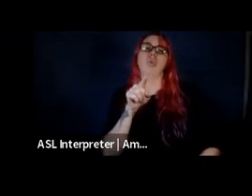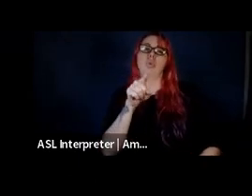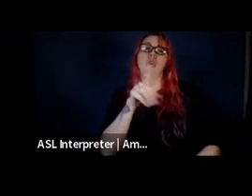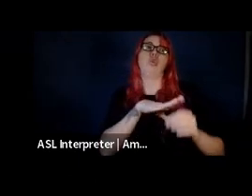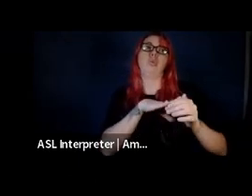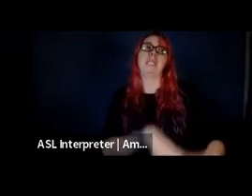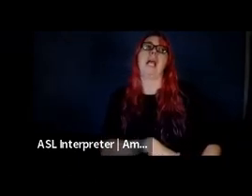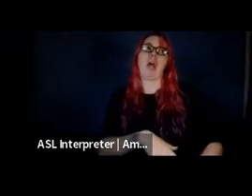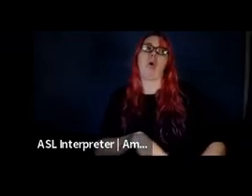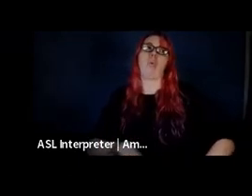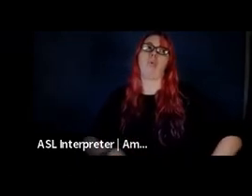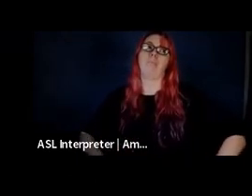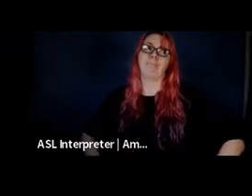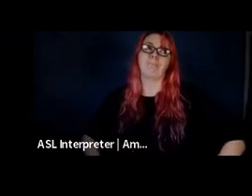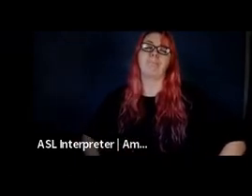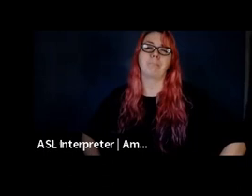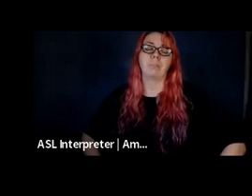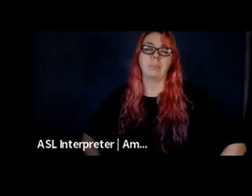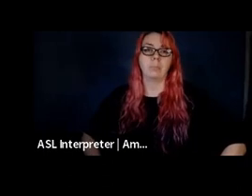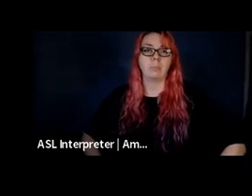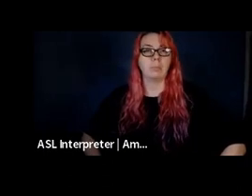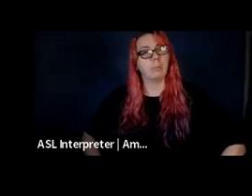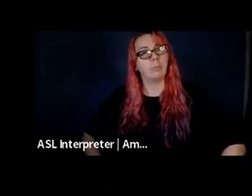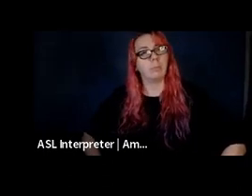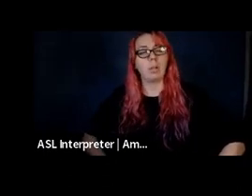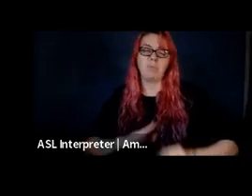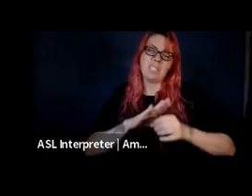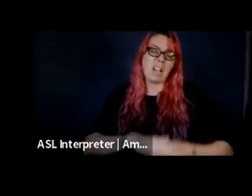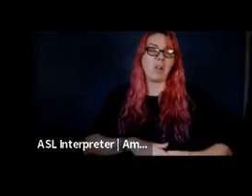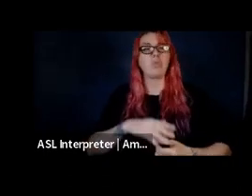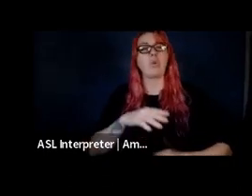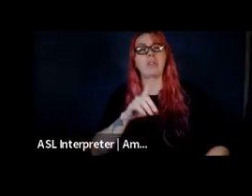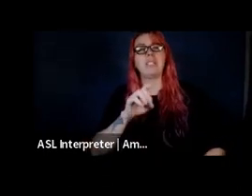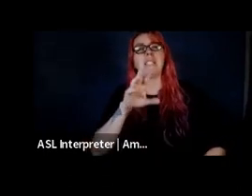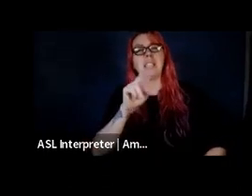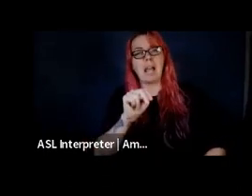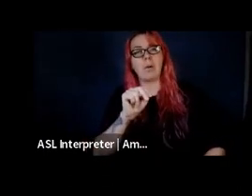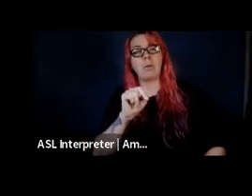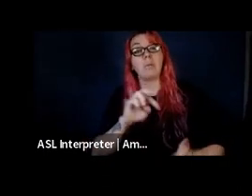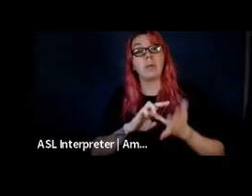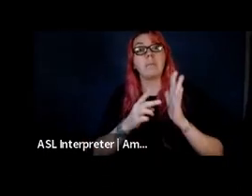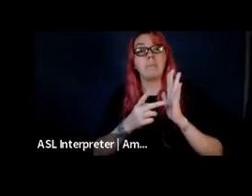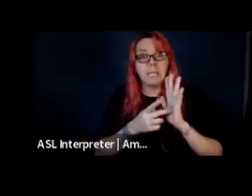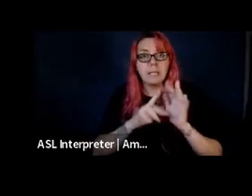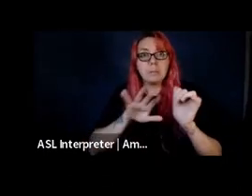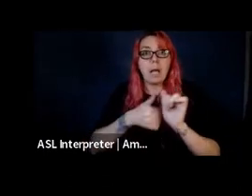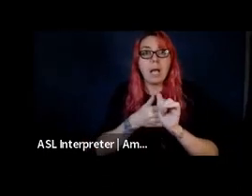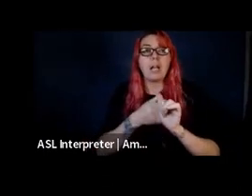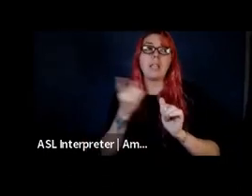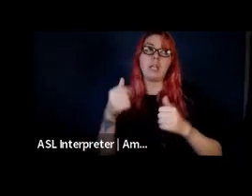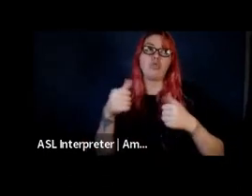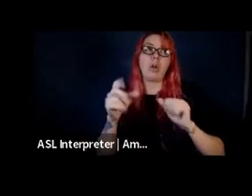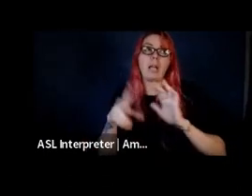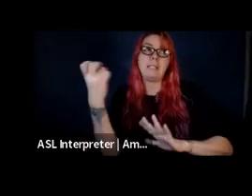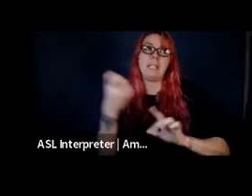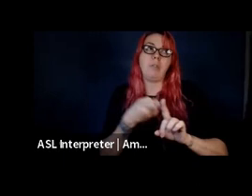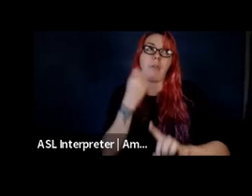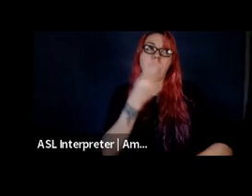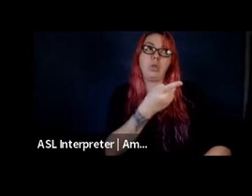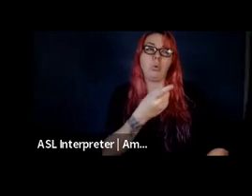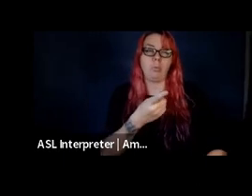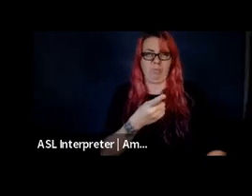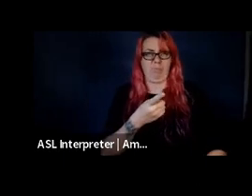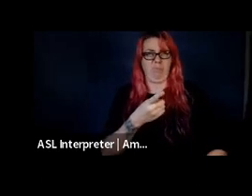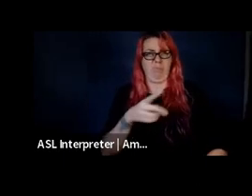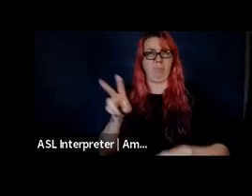people as somehow trying to rip you off, but as you said, Joseph, we can say lots of things without associating with a group of people or learning or